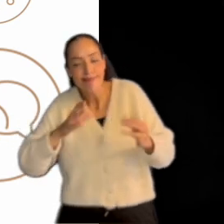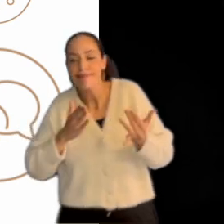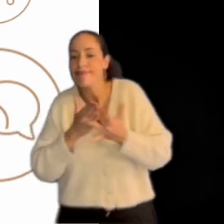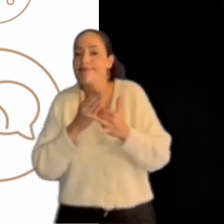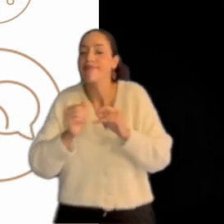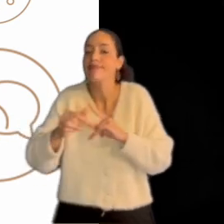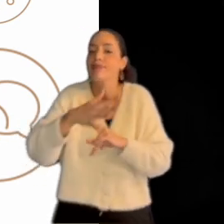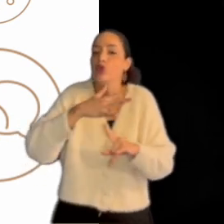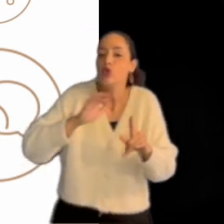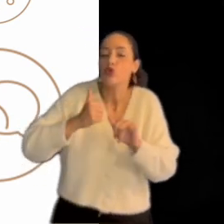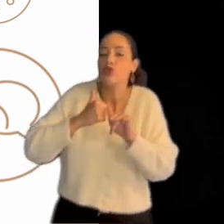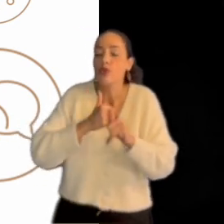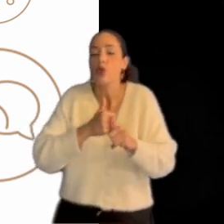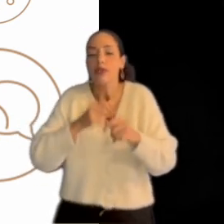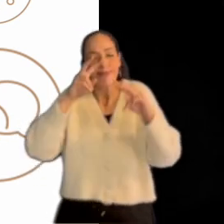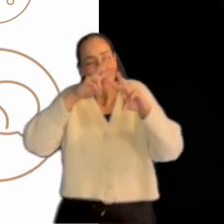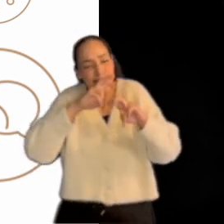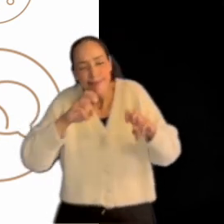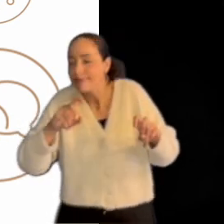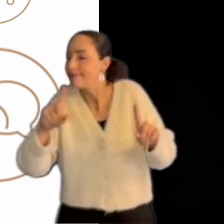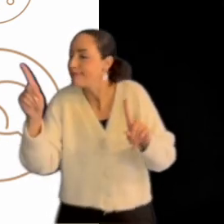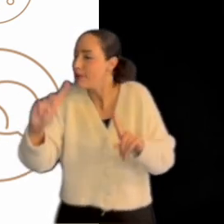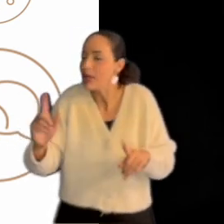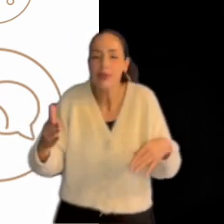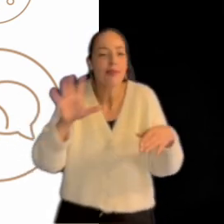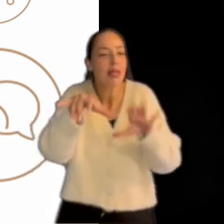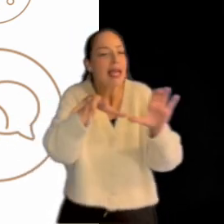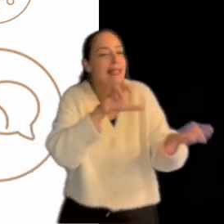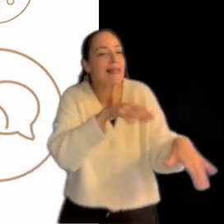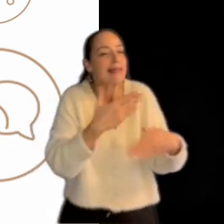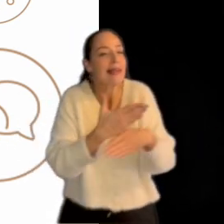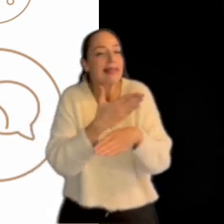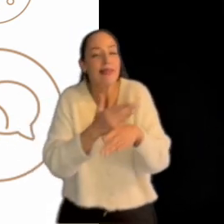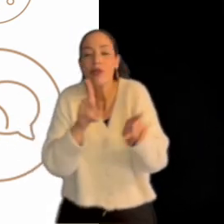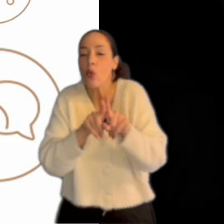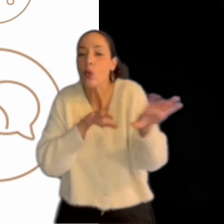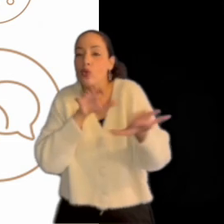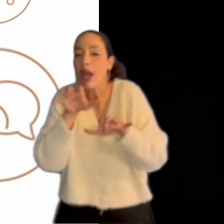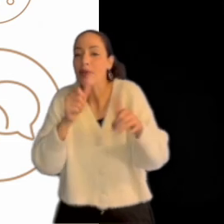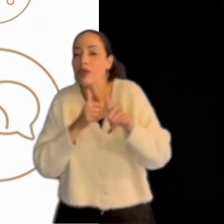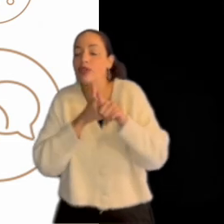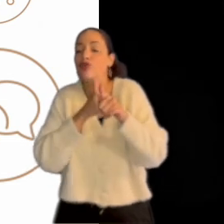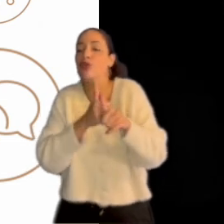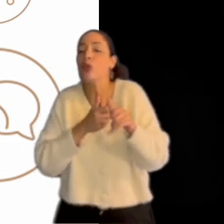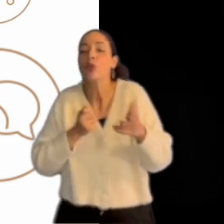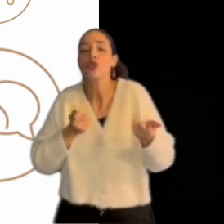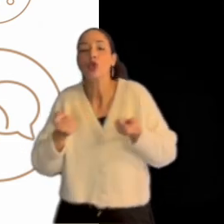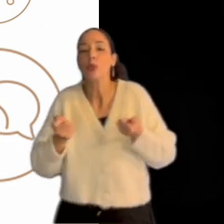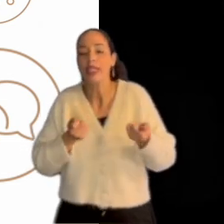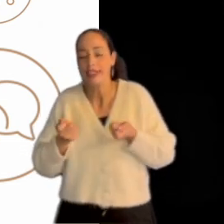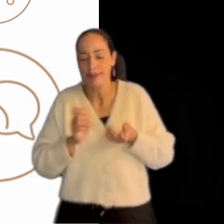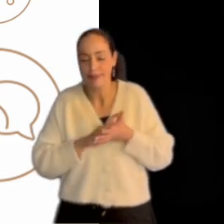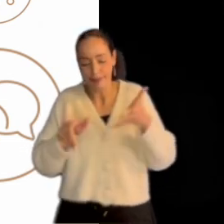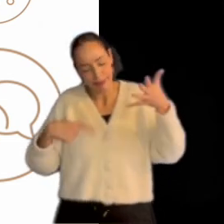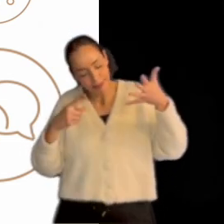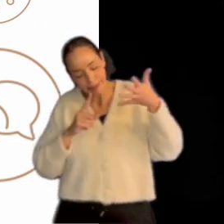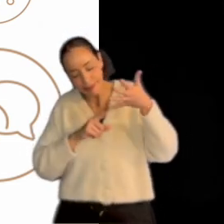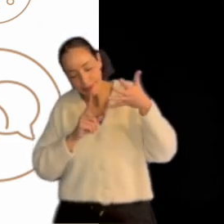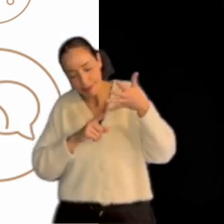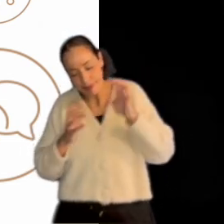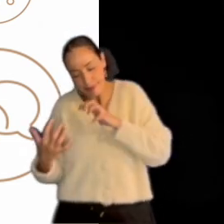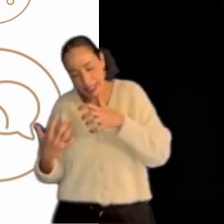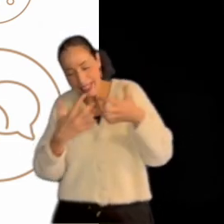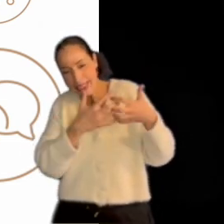At the fifth intervention, engagement with these sources of support is made possible through research, but more importantly, through